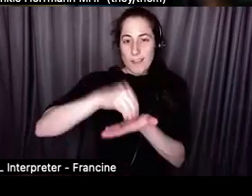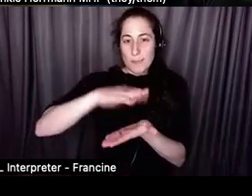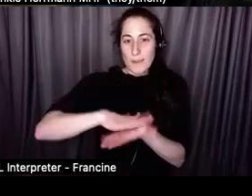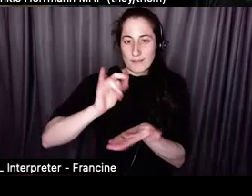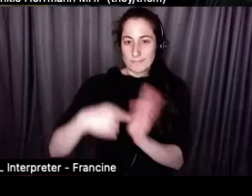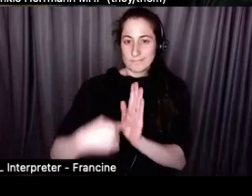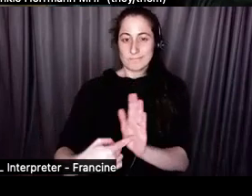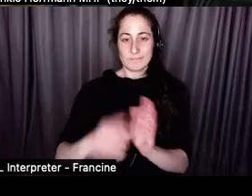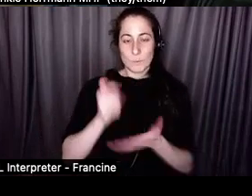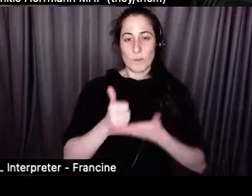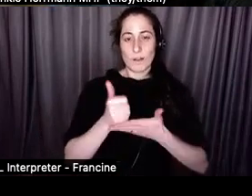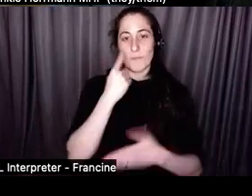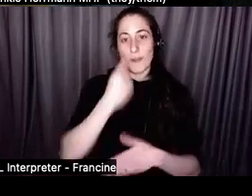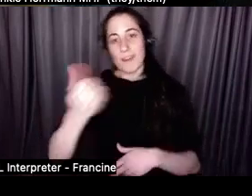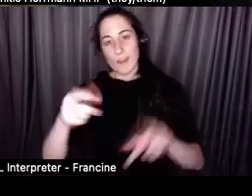different deciding body.